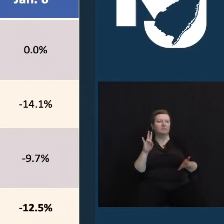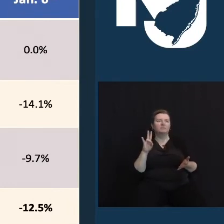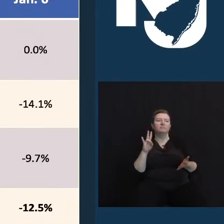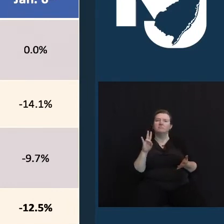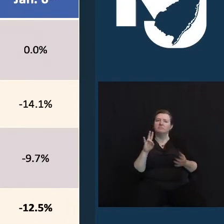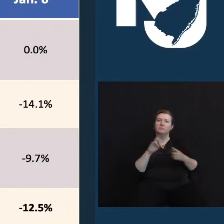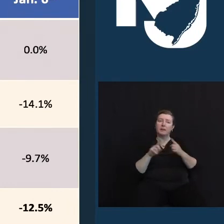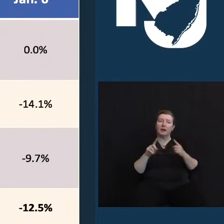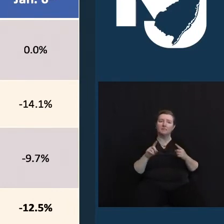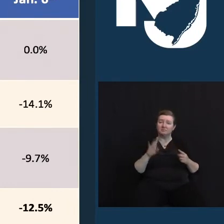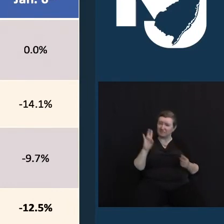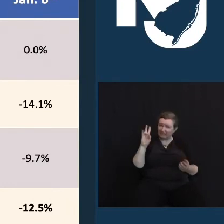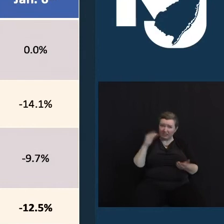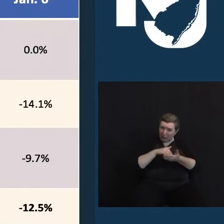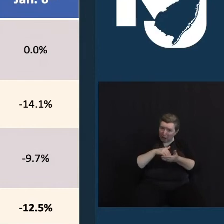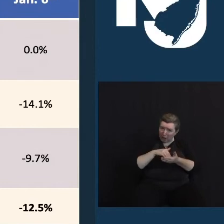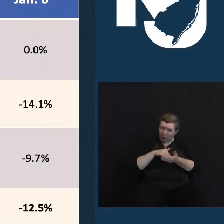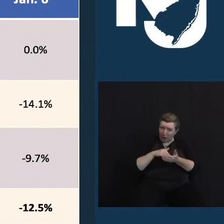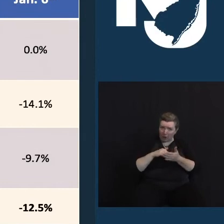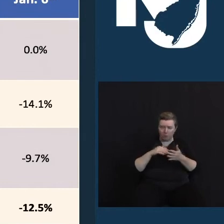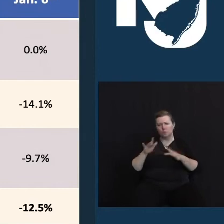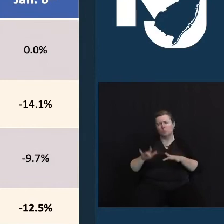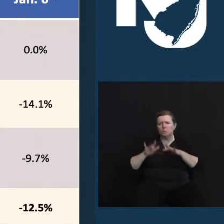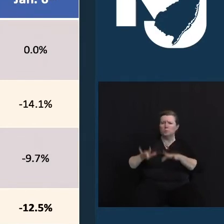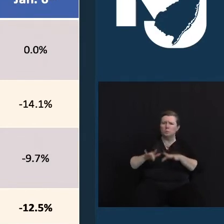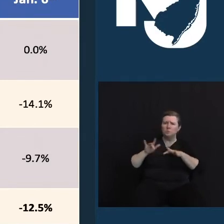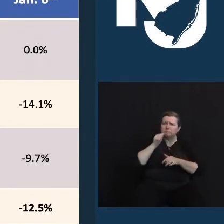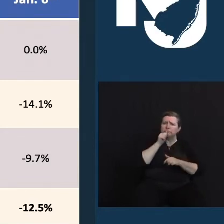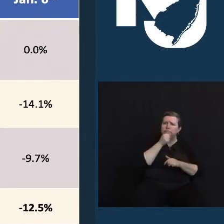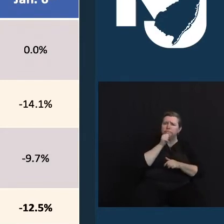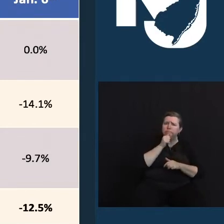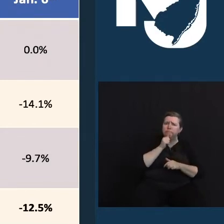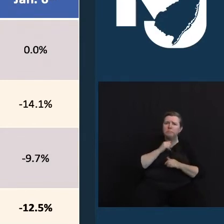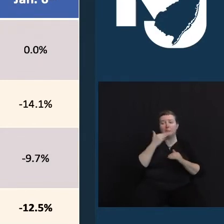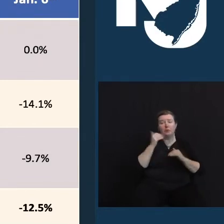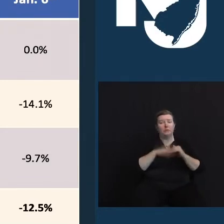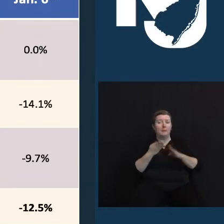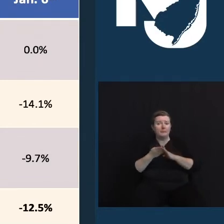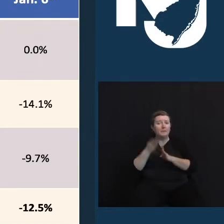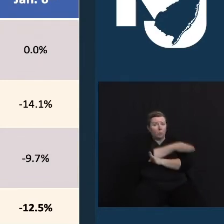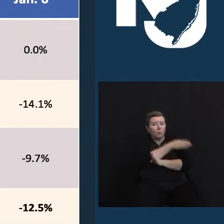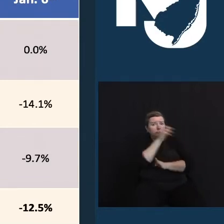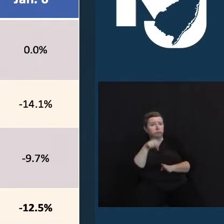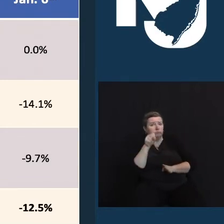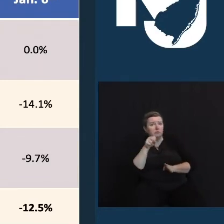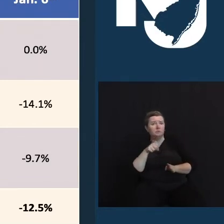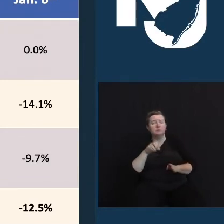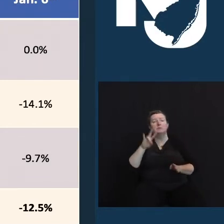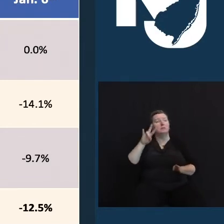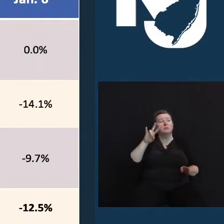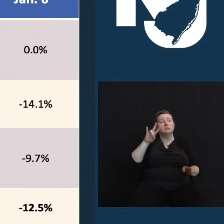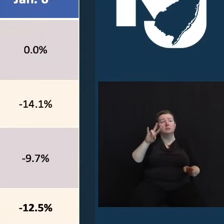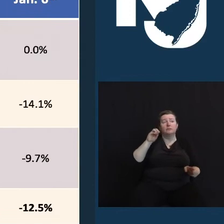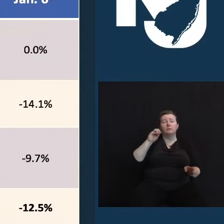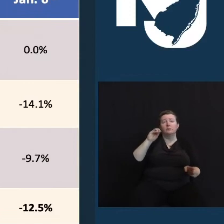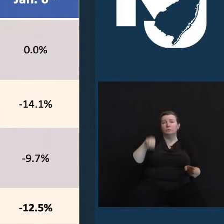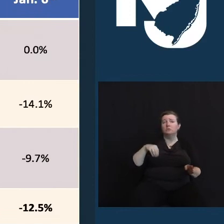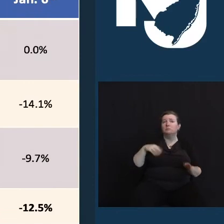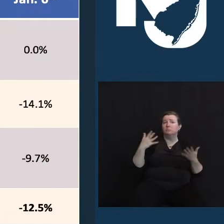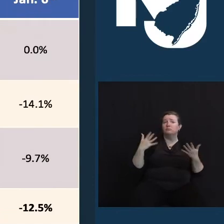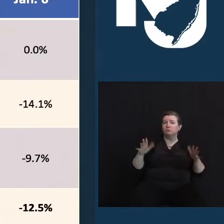7,717 too many. But we are at about almost 97% complete in closing the digital divide, and we are not going to